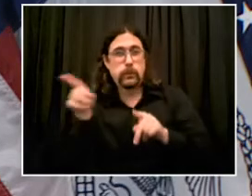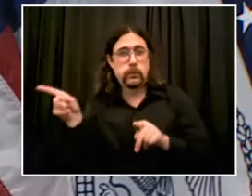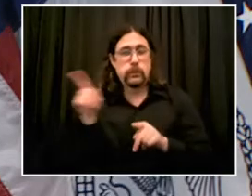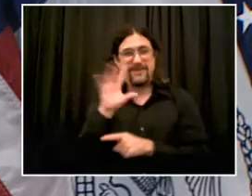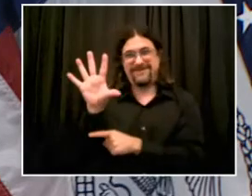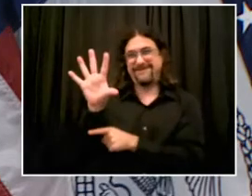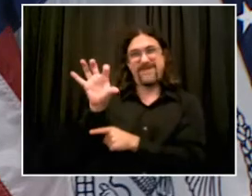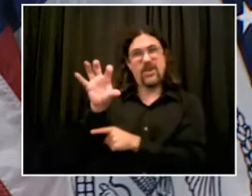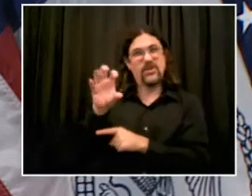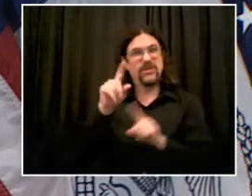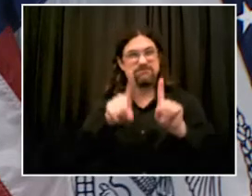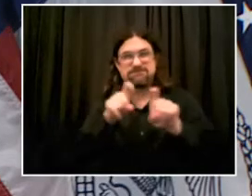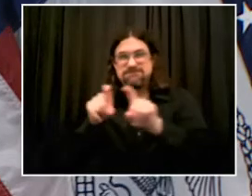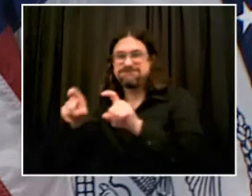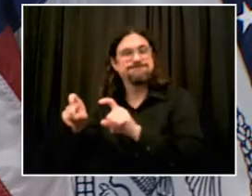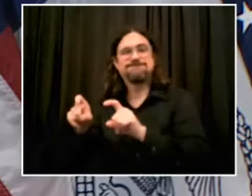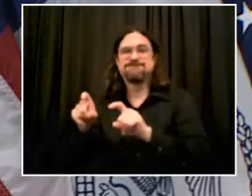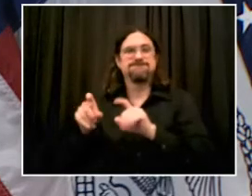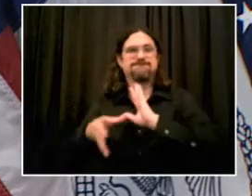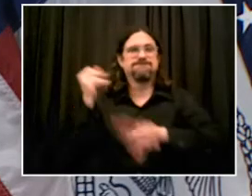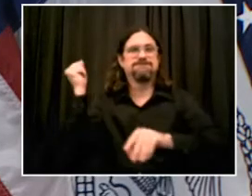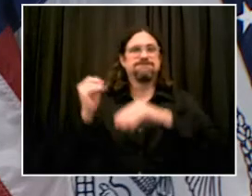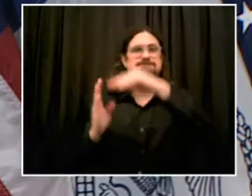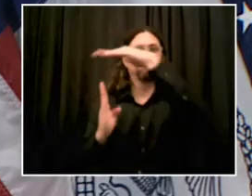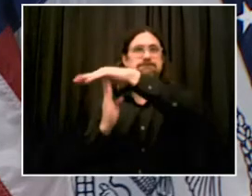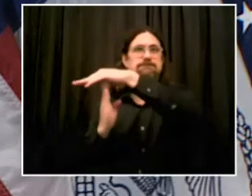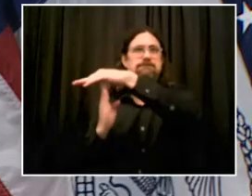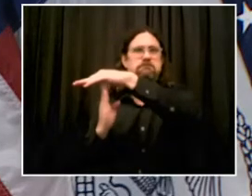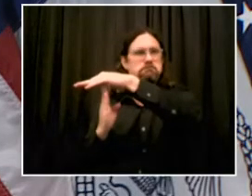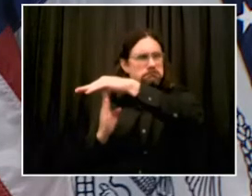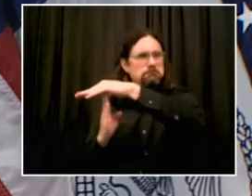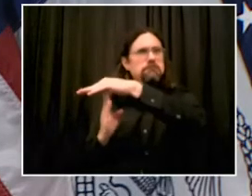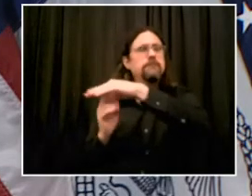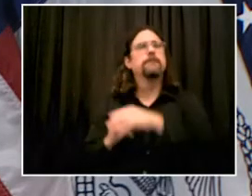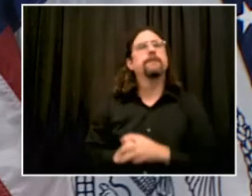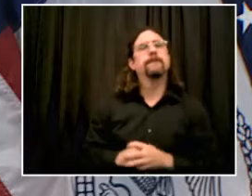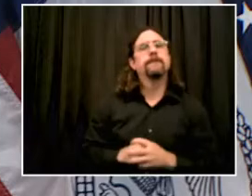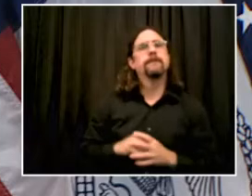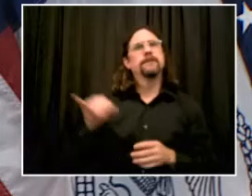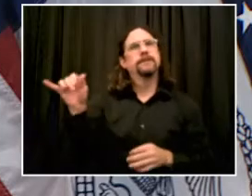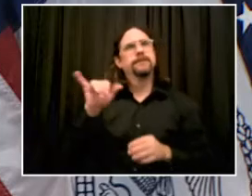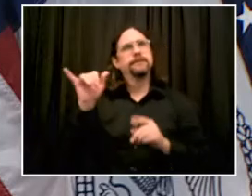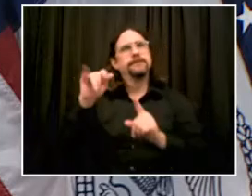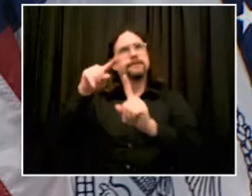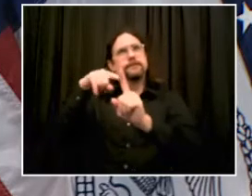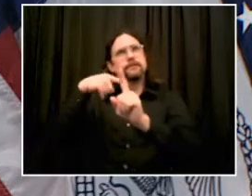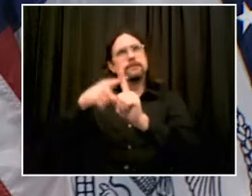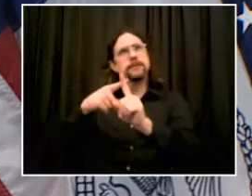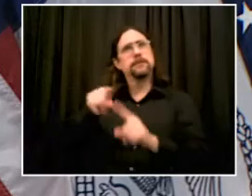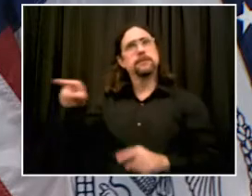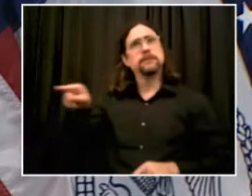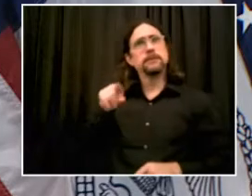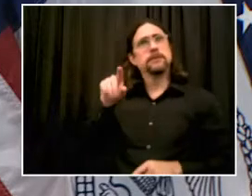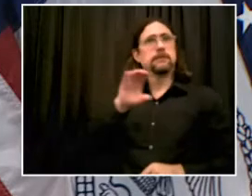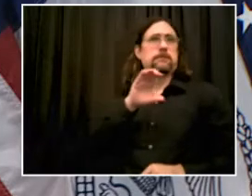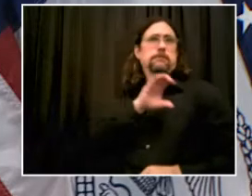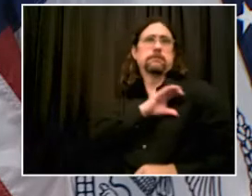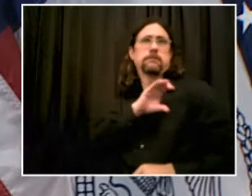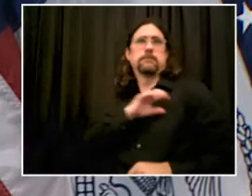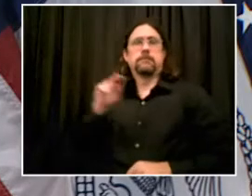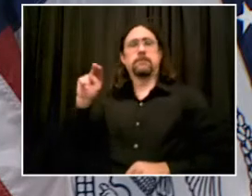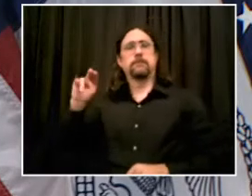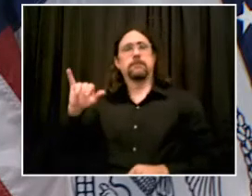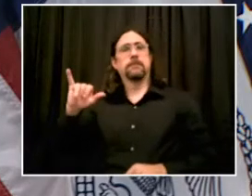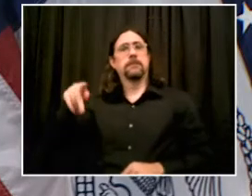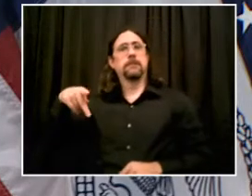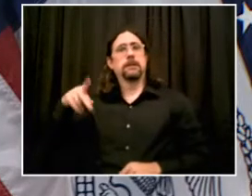to discipline those who don't comply. Given your promise that the discipline process would be up and running soon, what are you